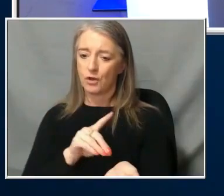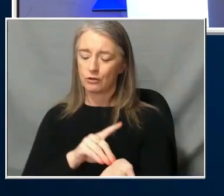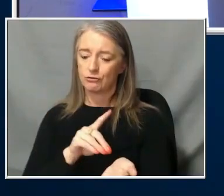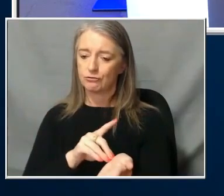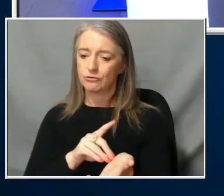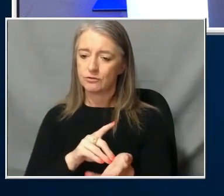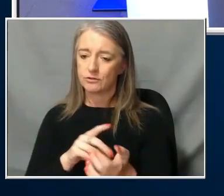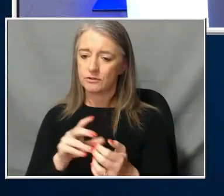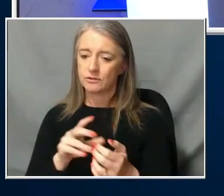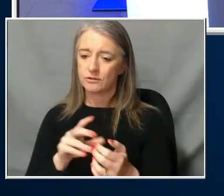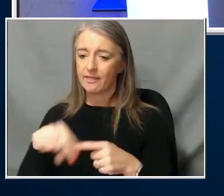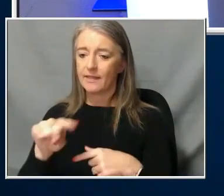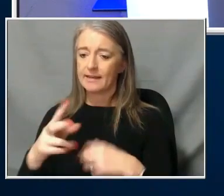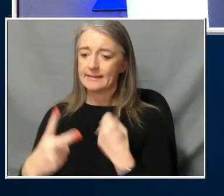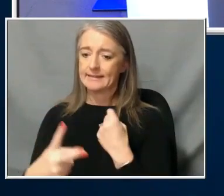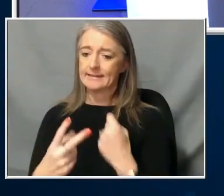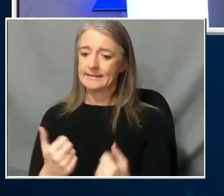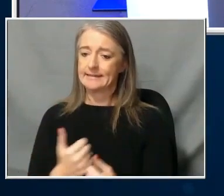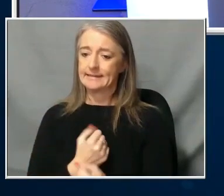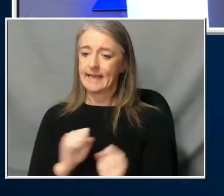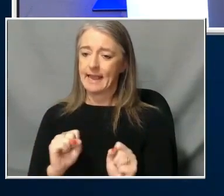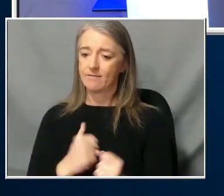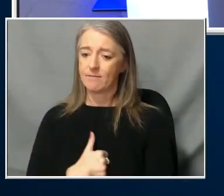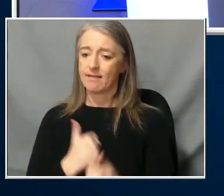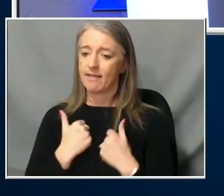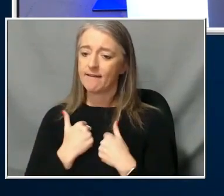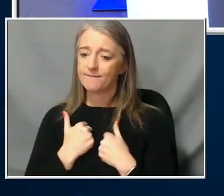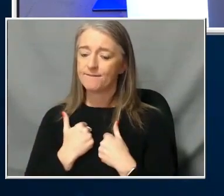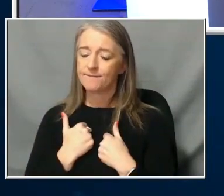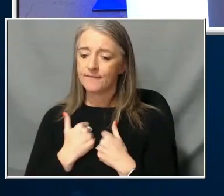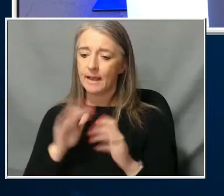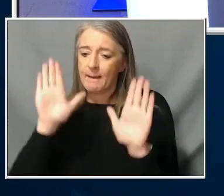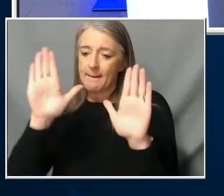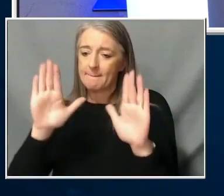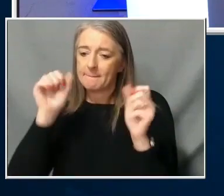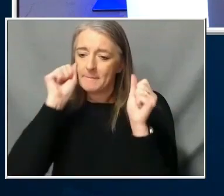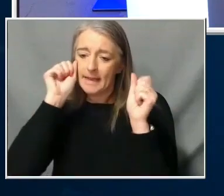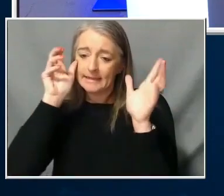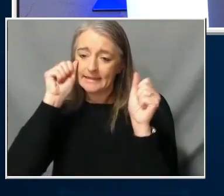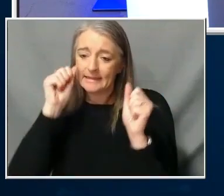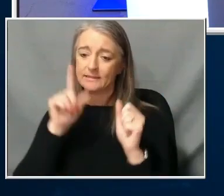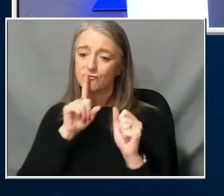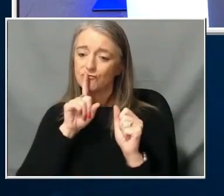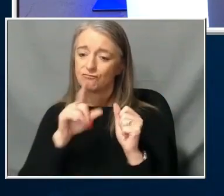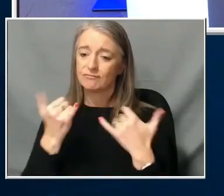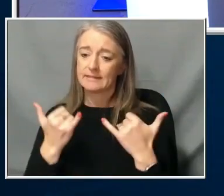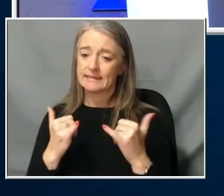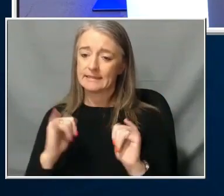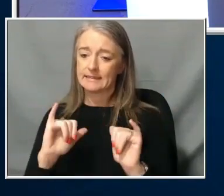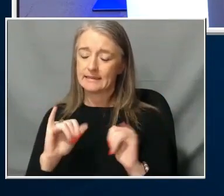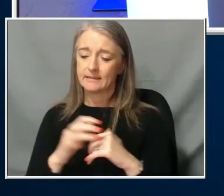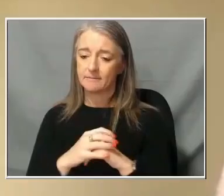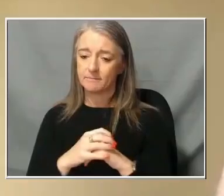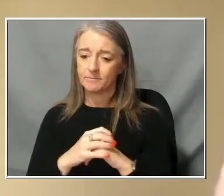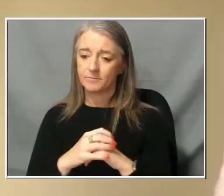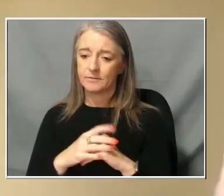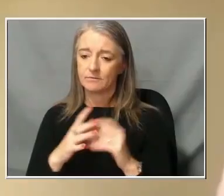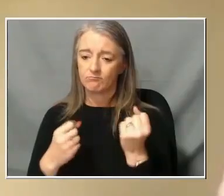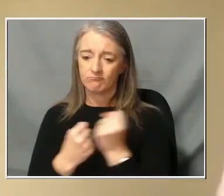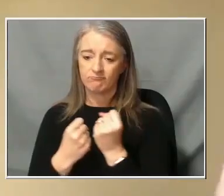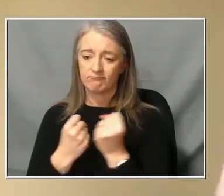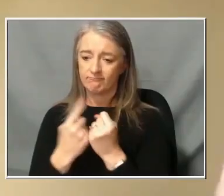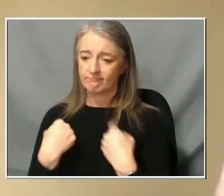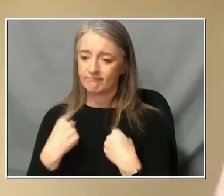Obviously, they saved my life. They are amazing. They still are so supportive